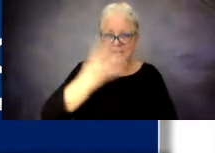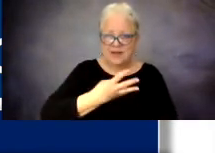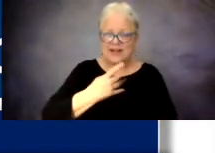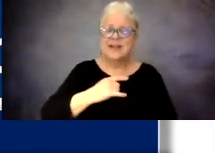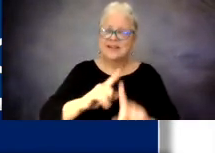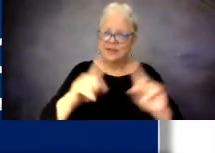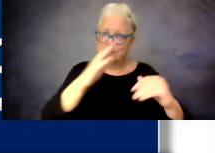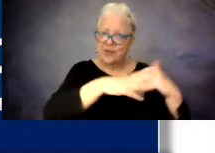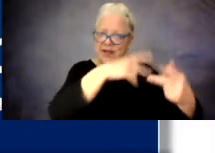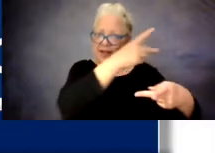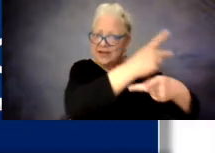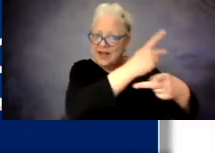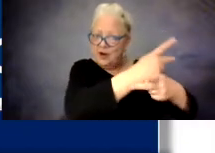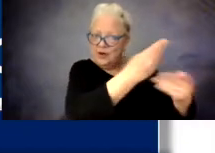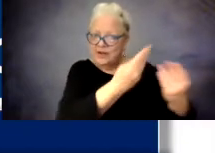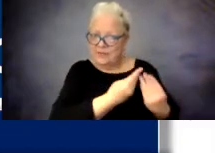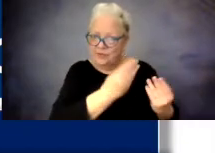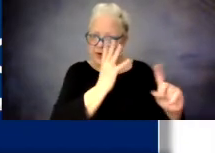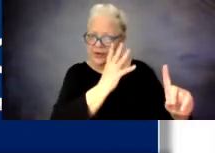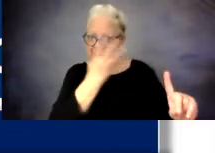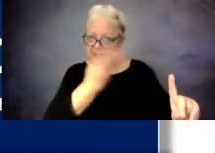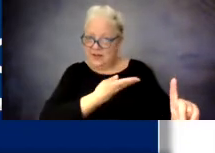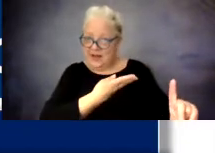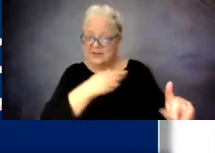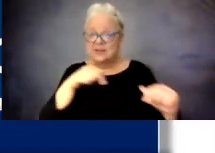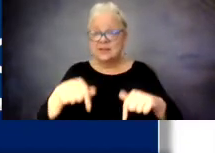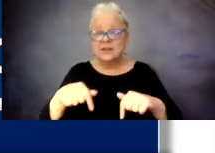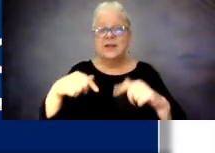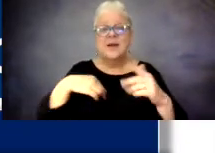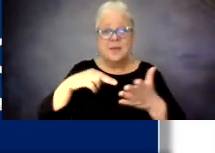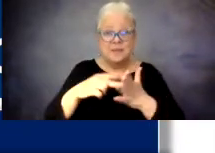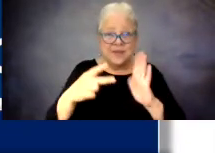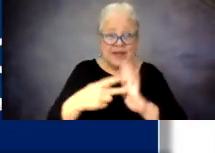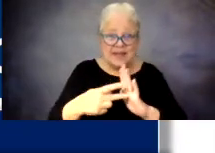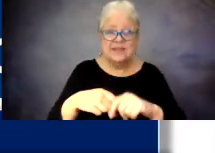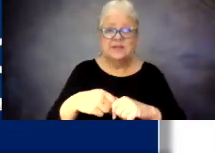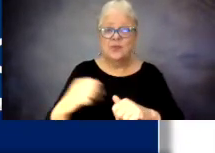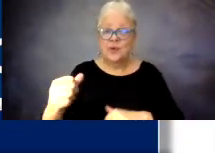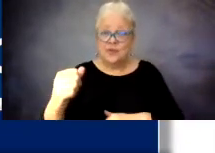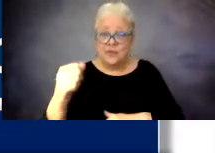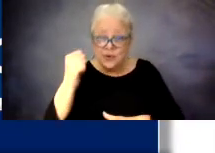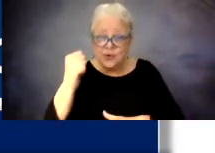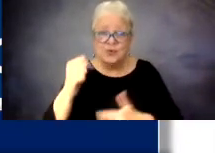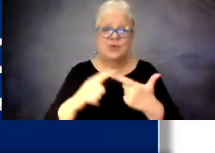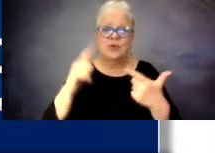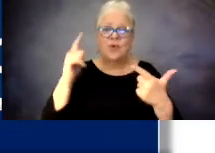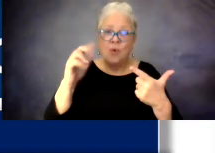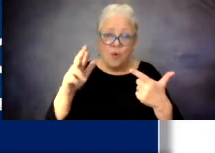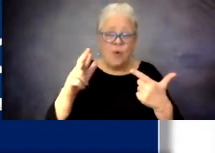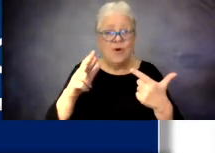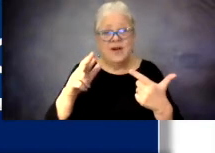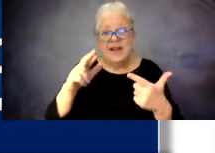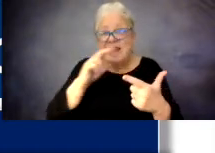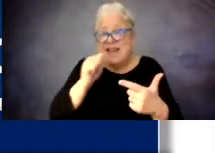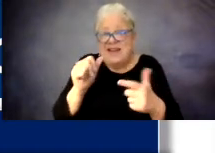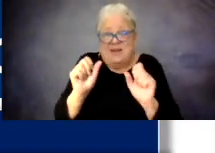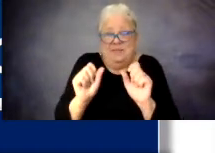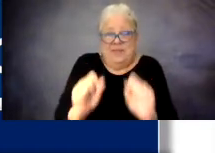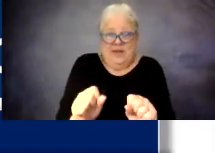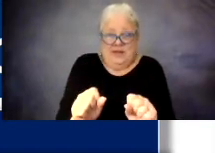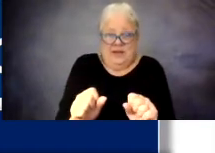inability or often resistance of an elder to provide one or more of the necessities for physical or emotional well-being, which again results